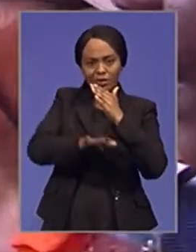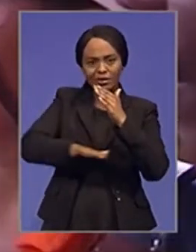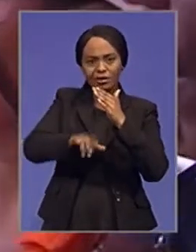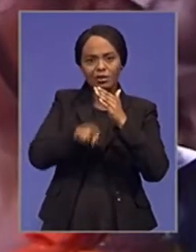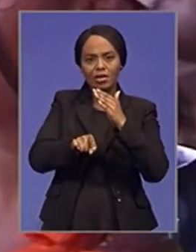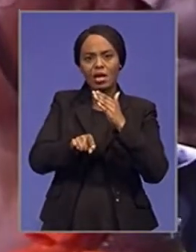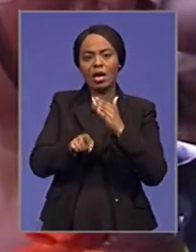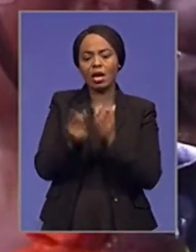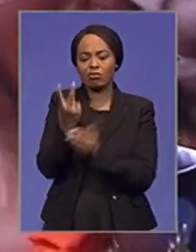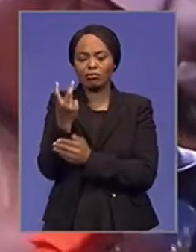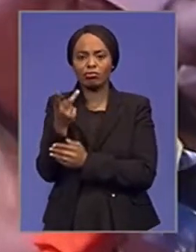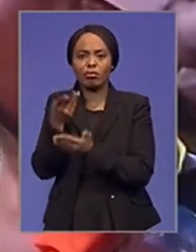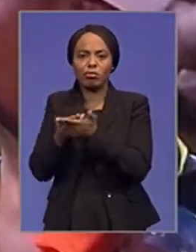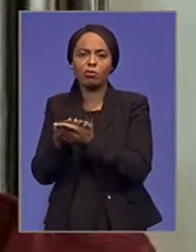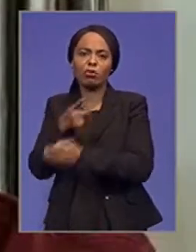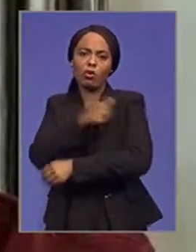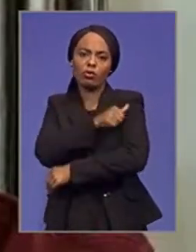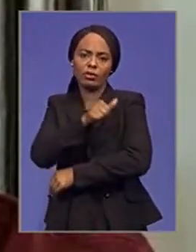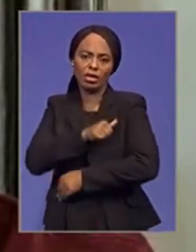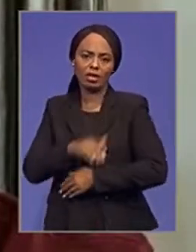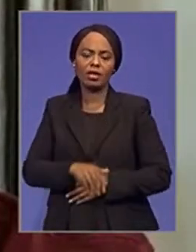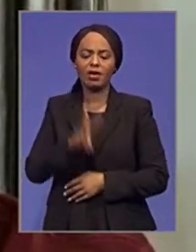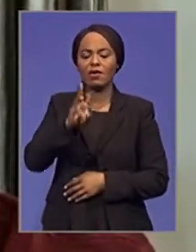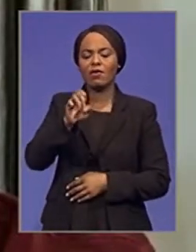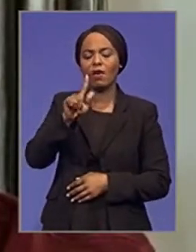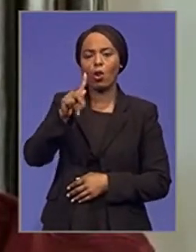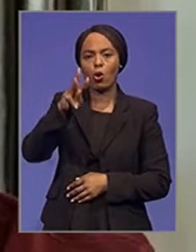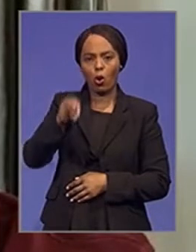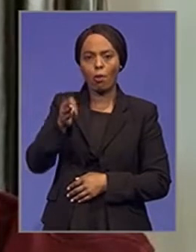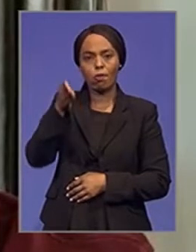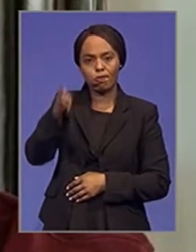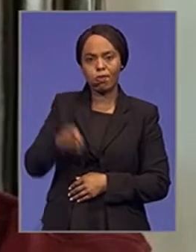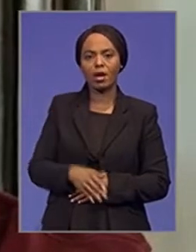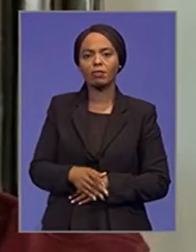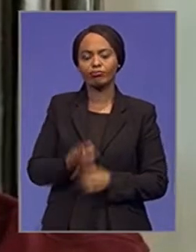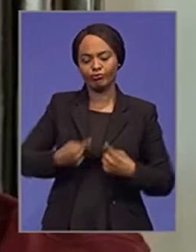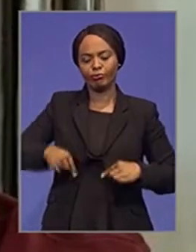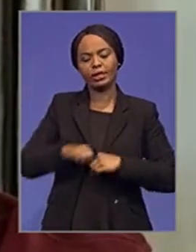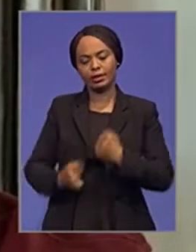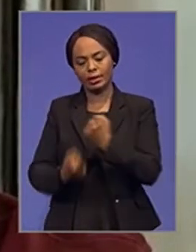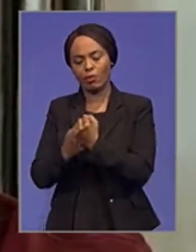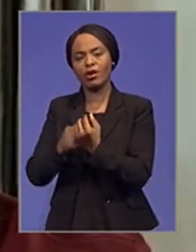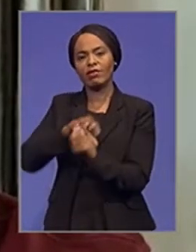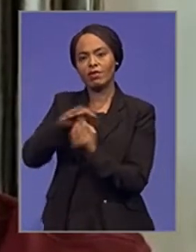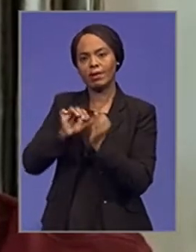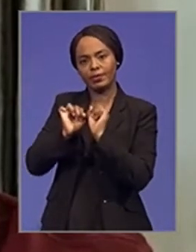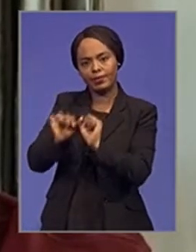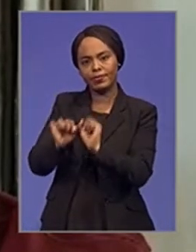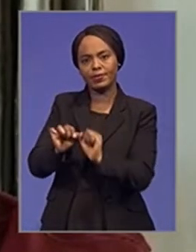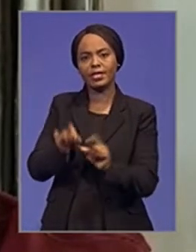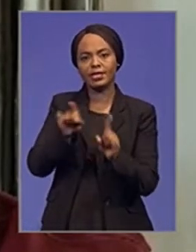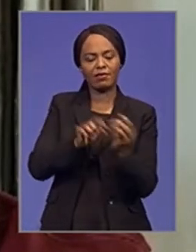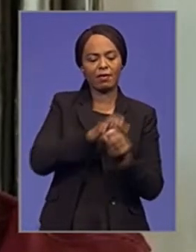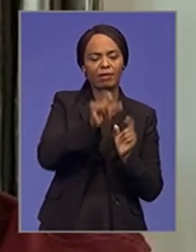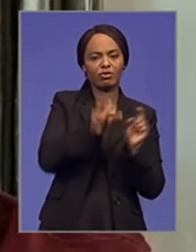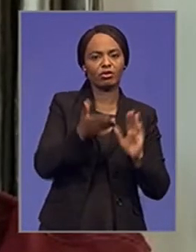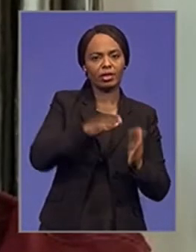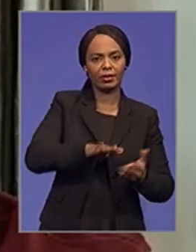in Welkom, and support is being provided to their families and the family of the deceased.